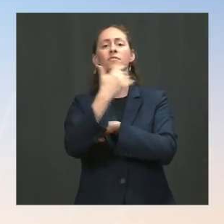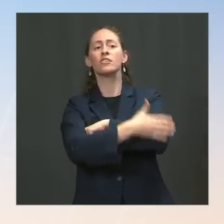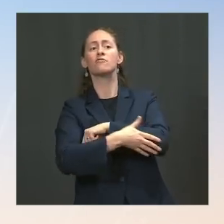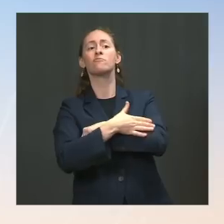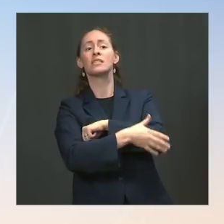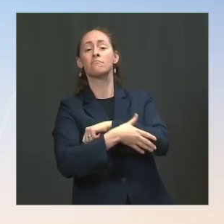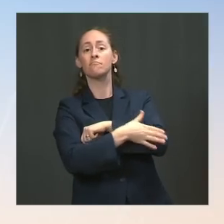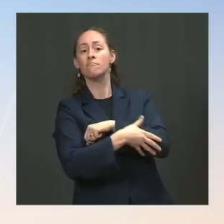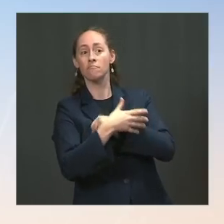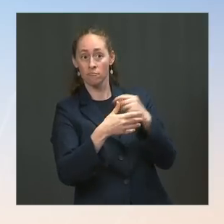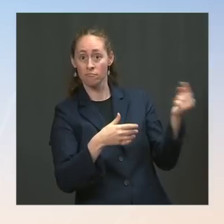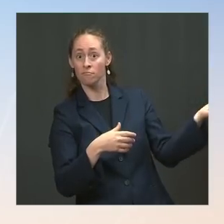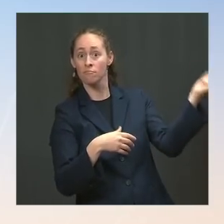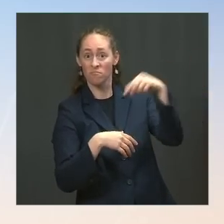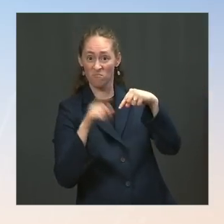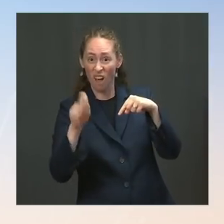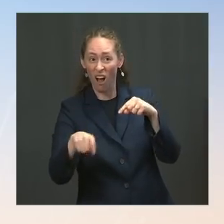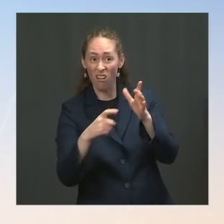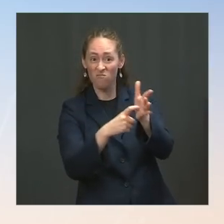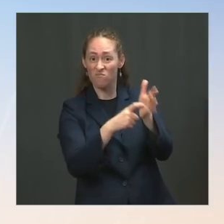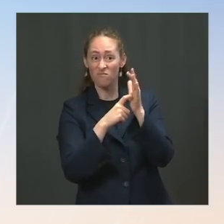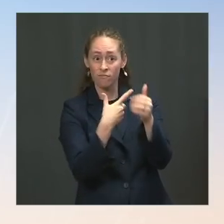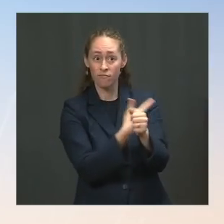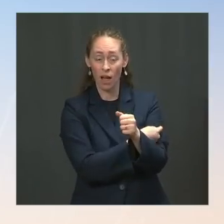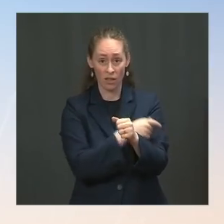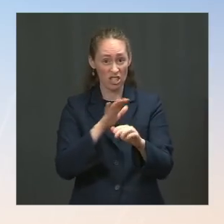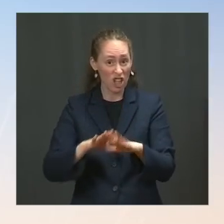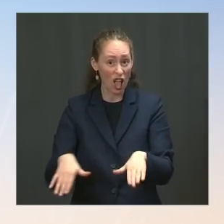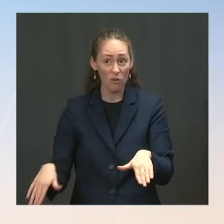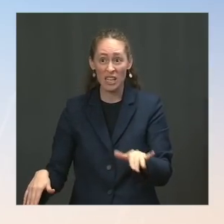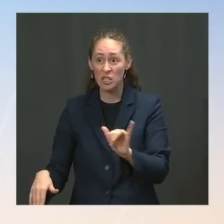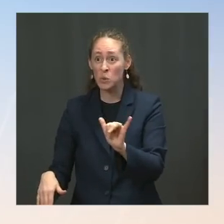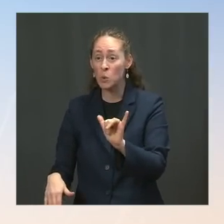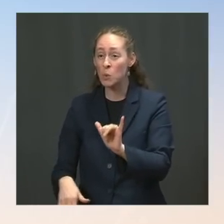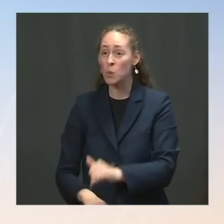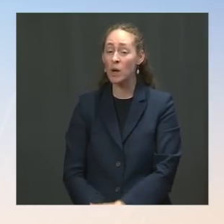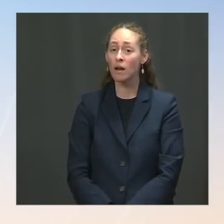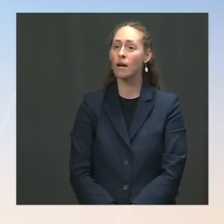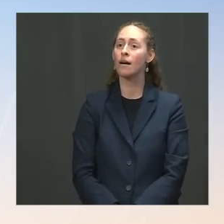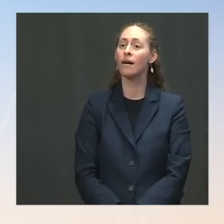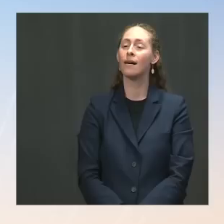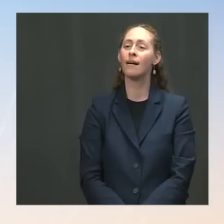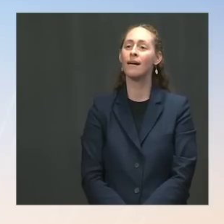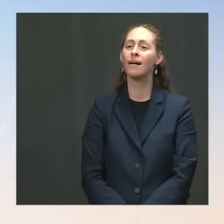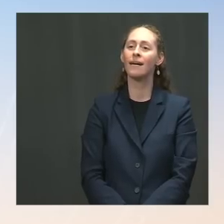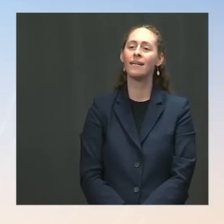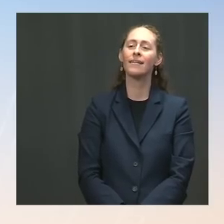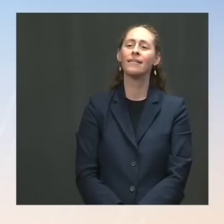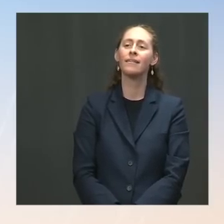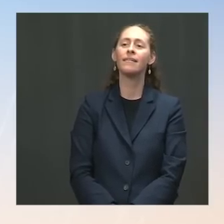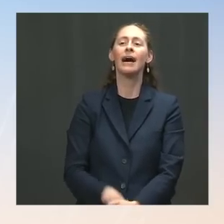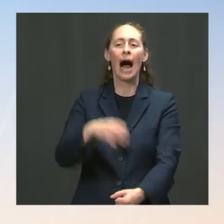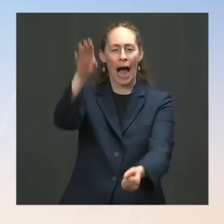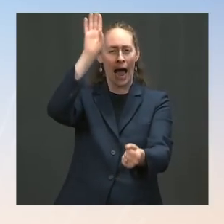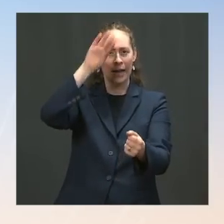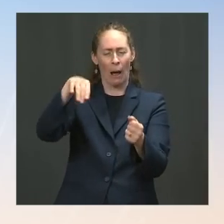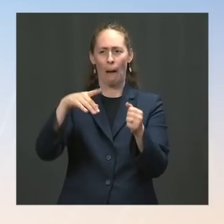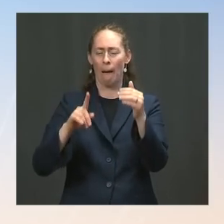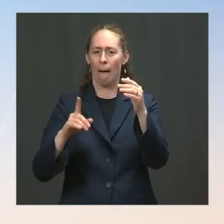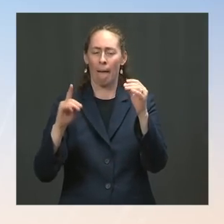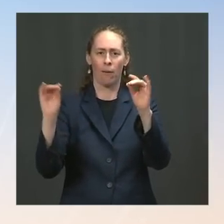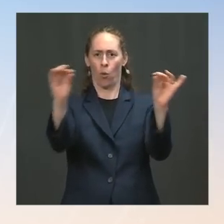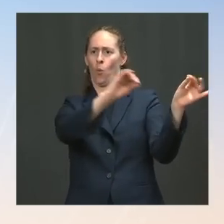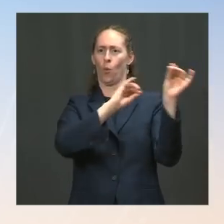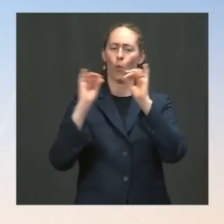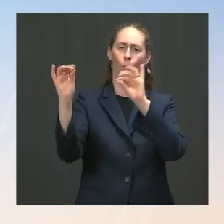towns? Well, I know there were a range of reports about this, so let me just give you a little bit of an update on this. One moment. And I know you